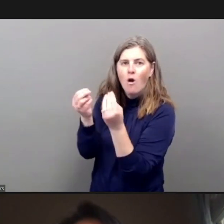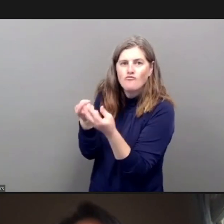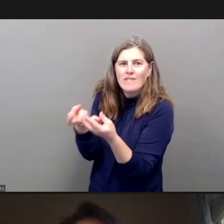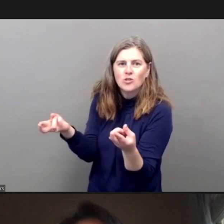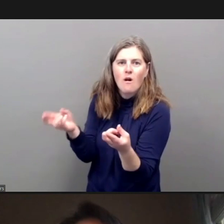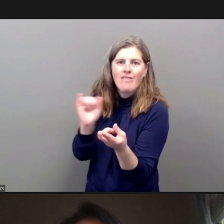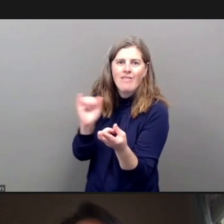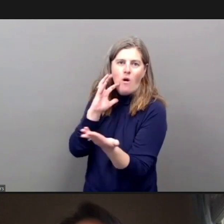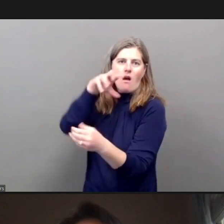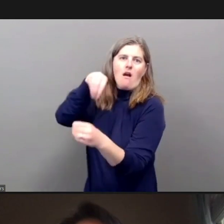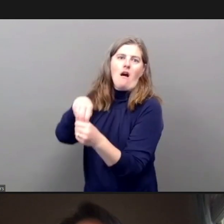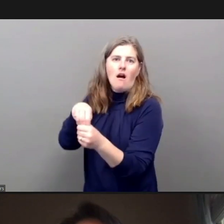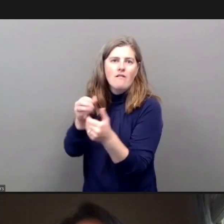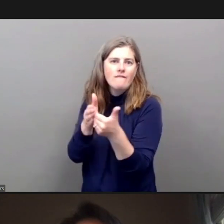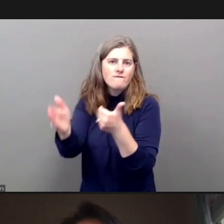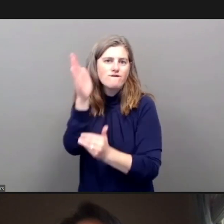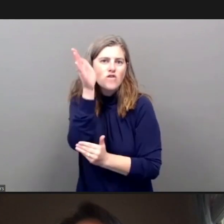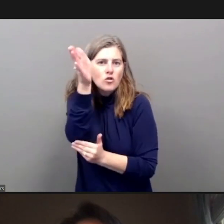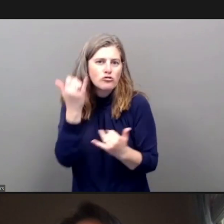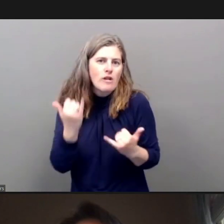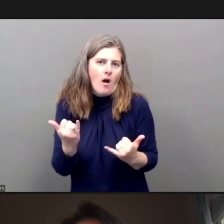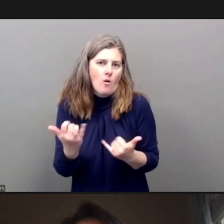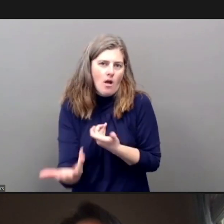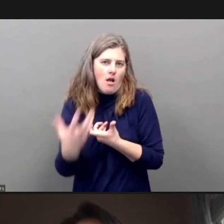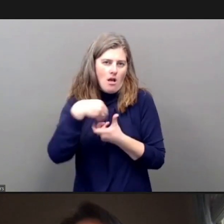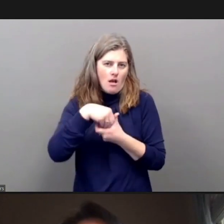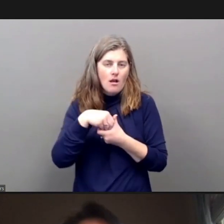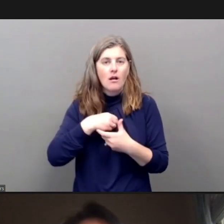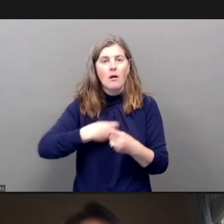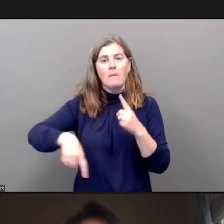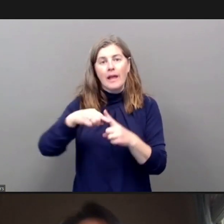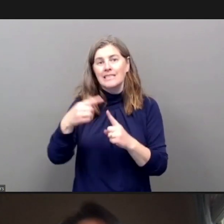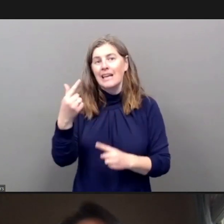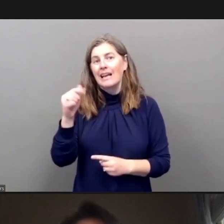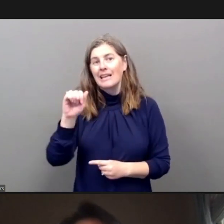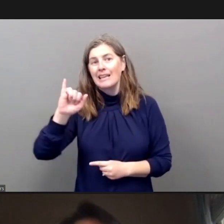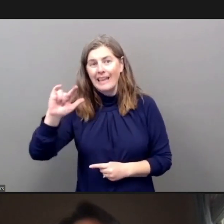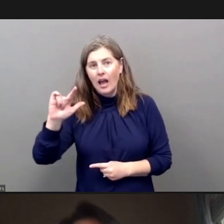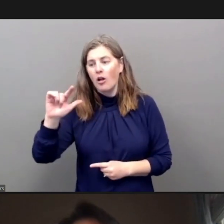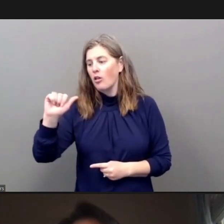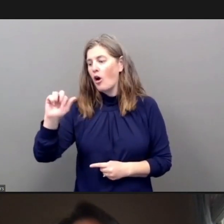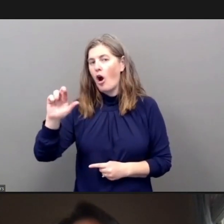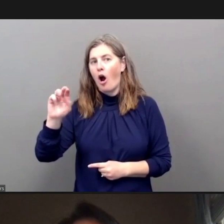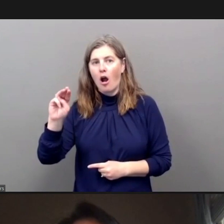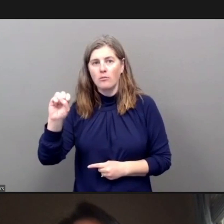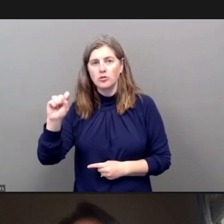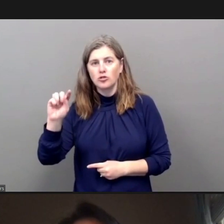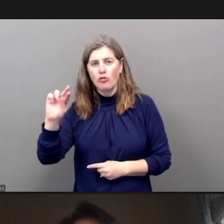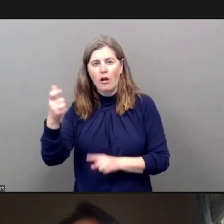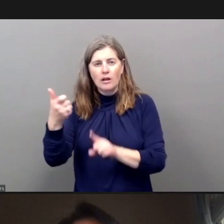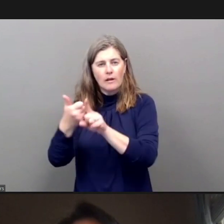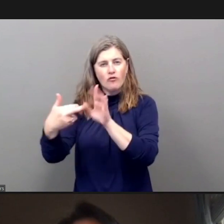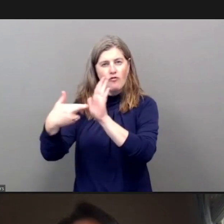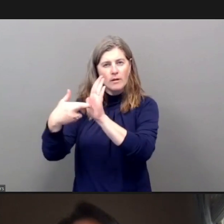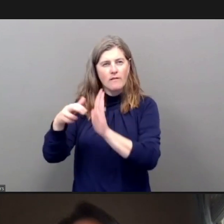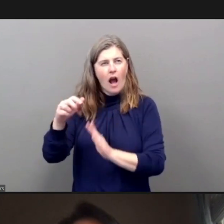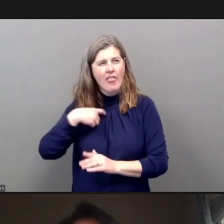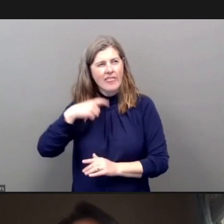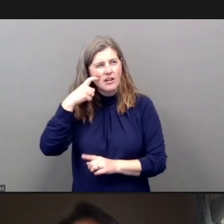be part of our future. In addition, Gail Armstrong, Representative Armstrong from, I think,